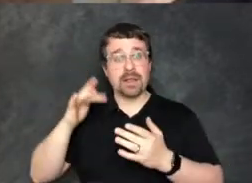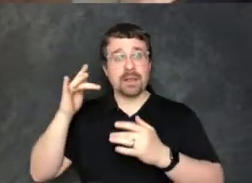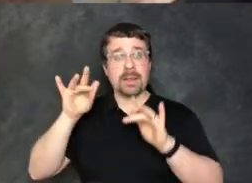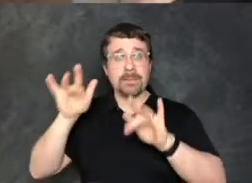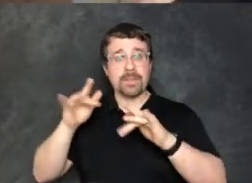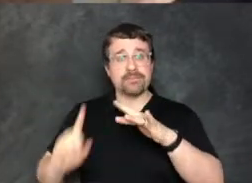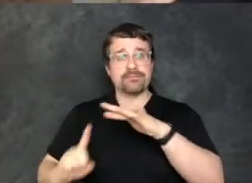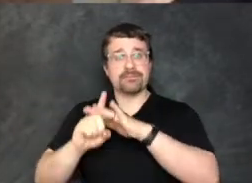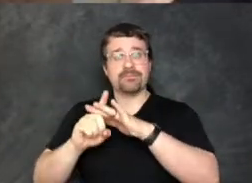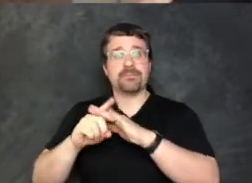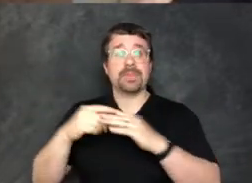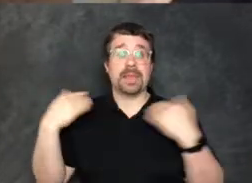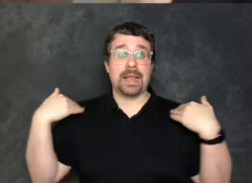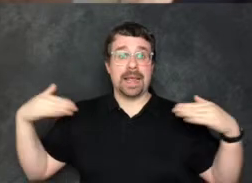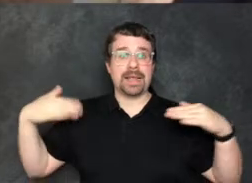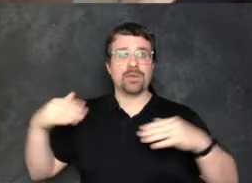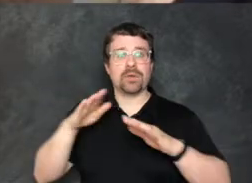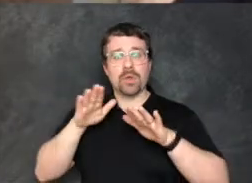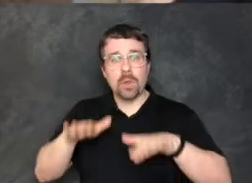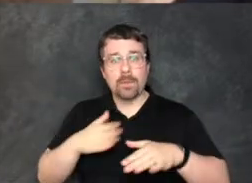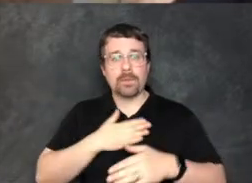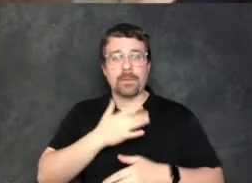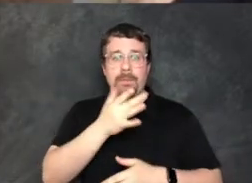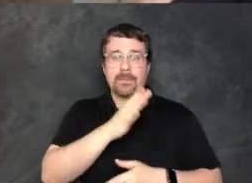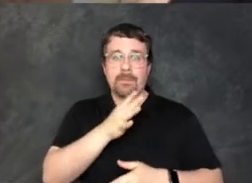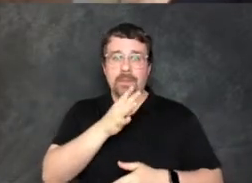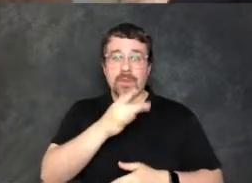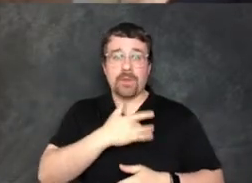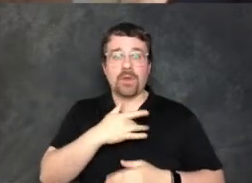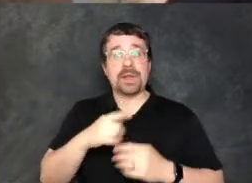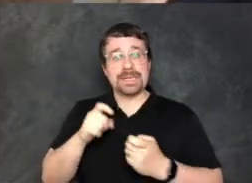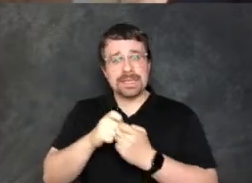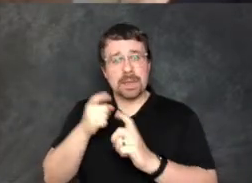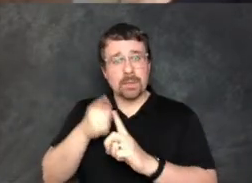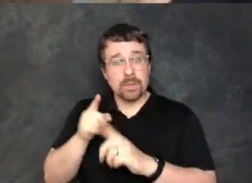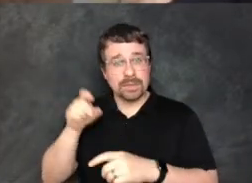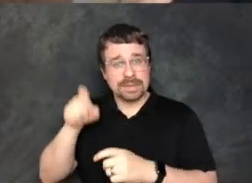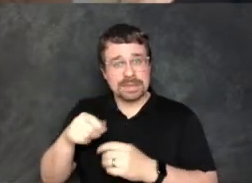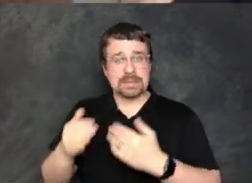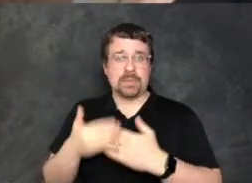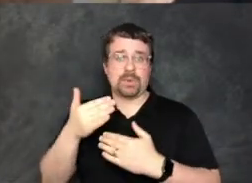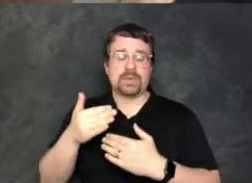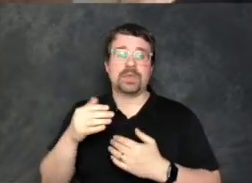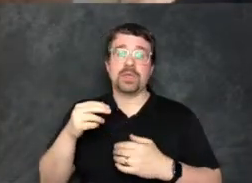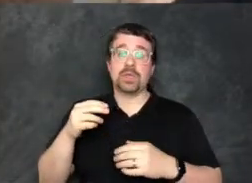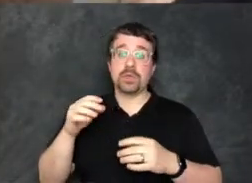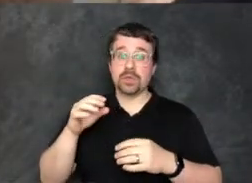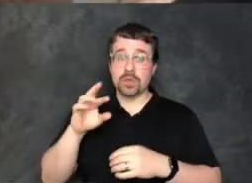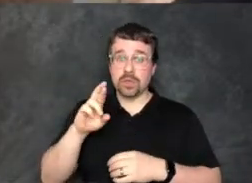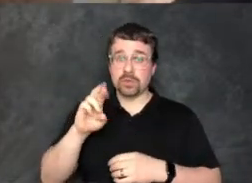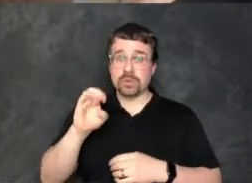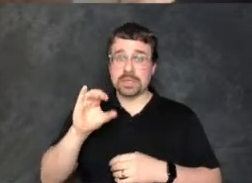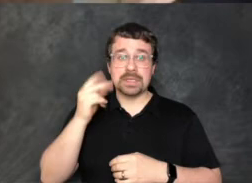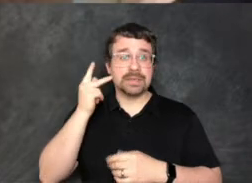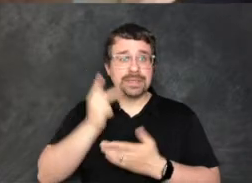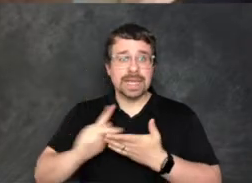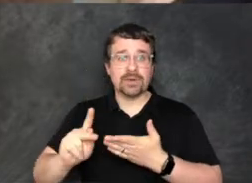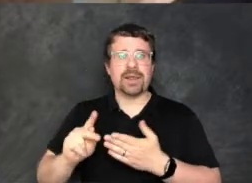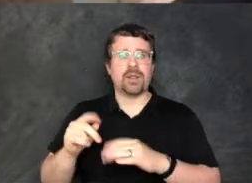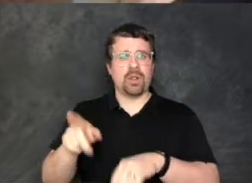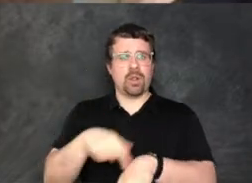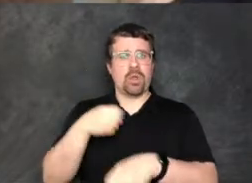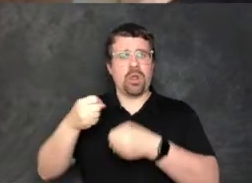appeared. That angel calmed my mother's heart at just the point when she needed it most.